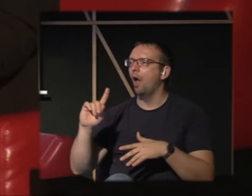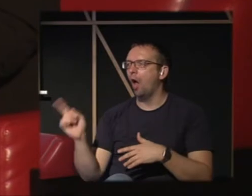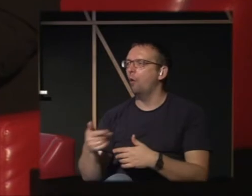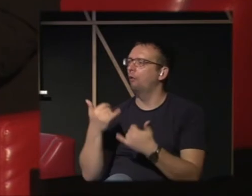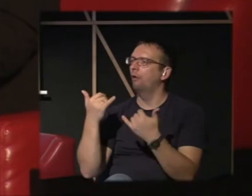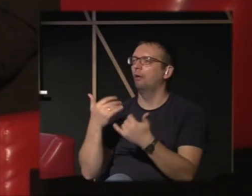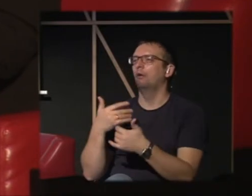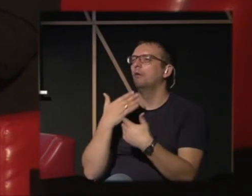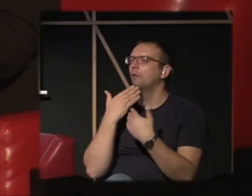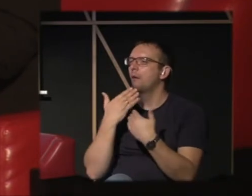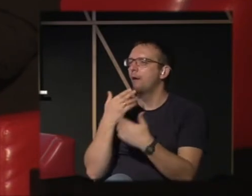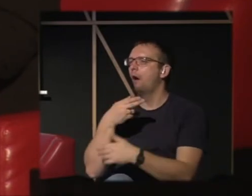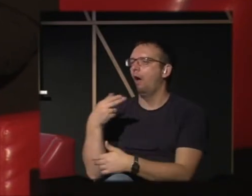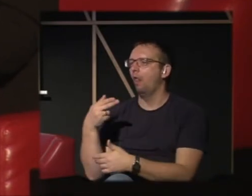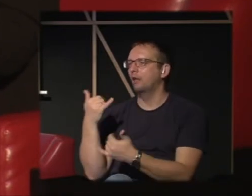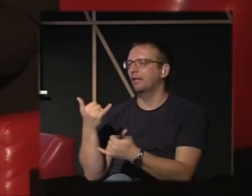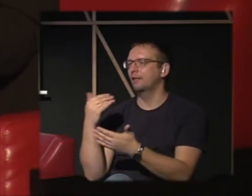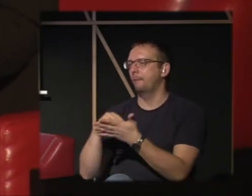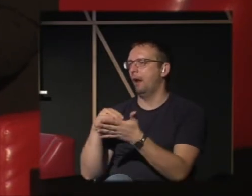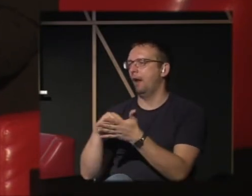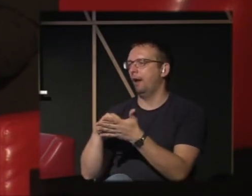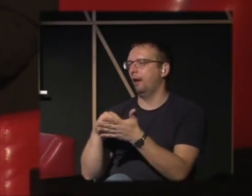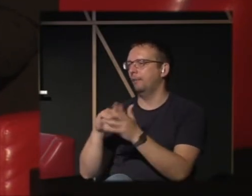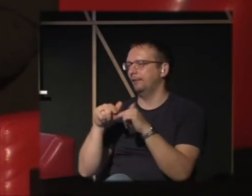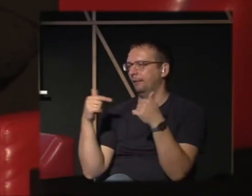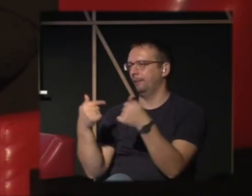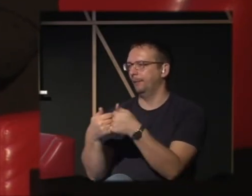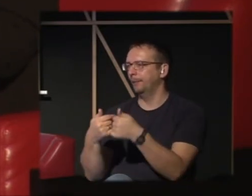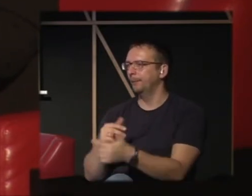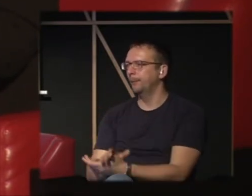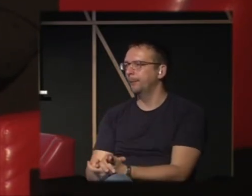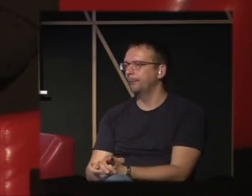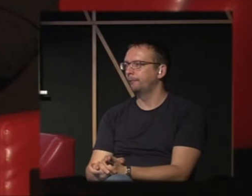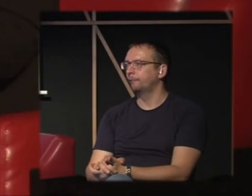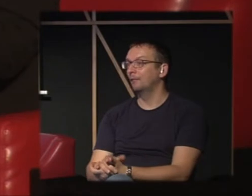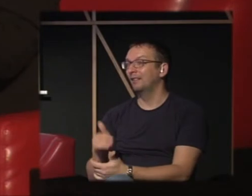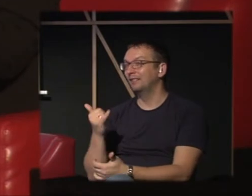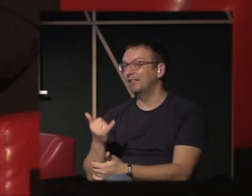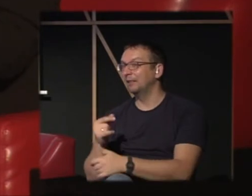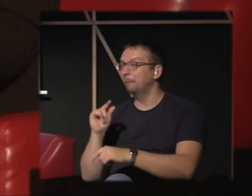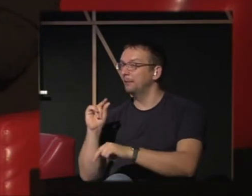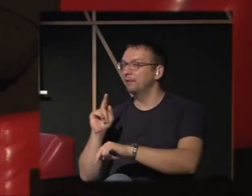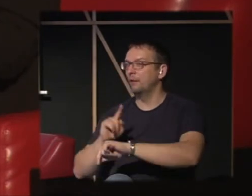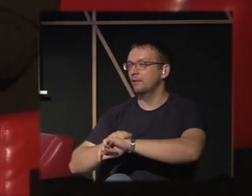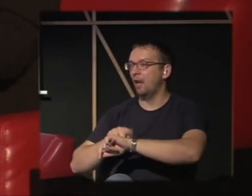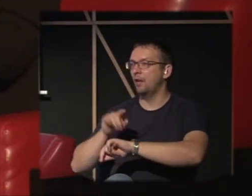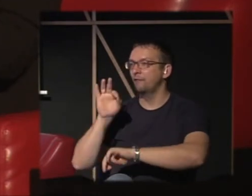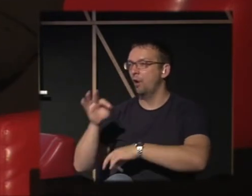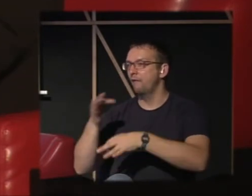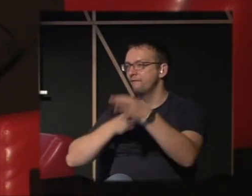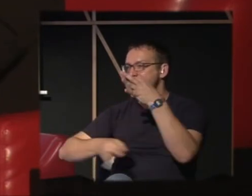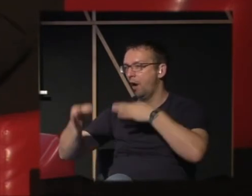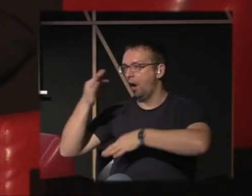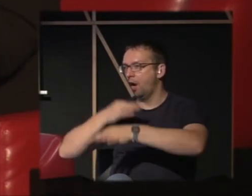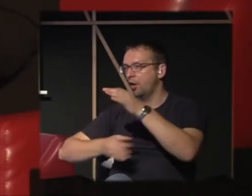different areas of FIFA. We now have some time before lunch for any questions that you would like to ask to any